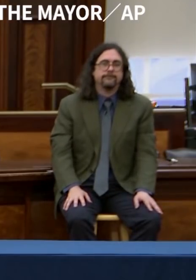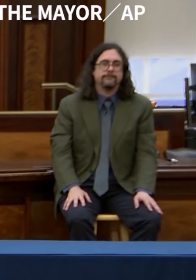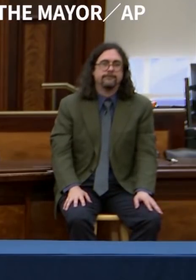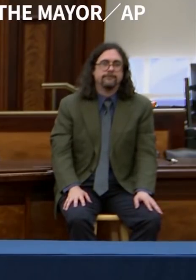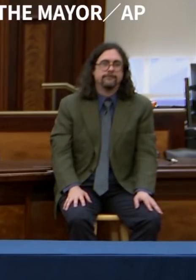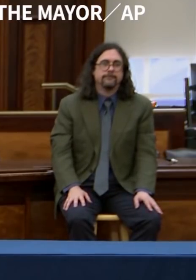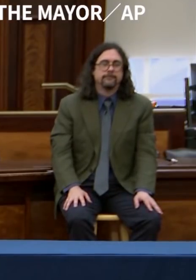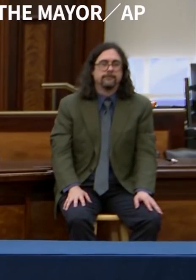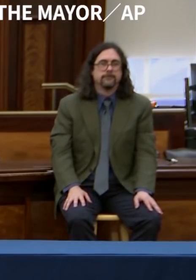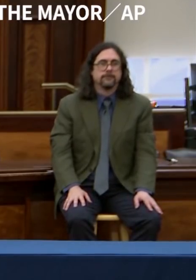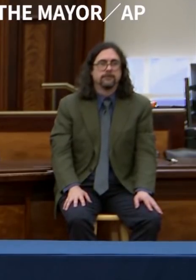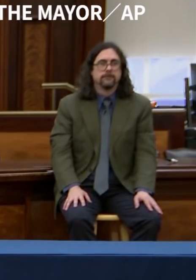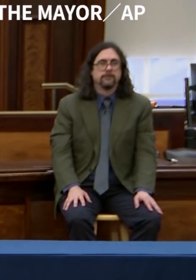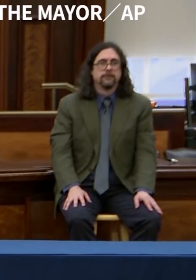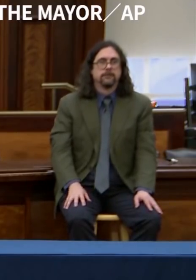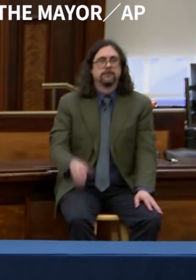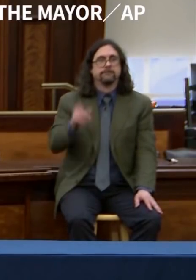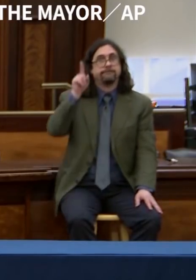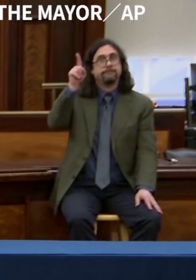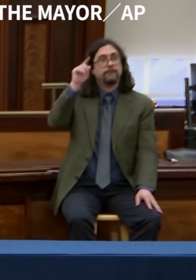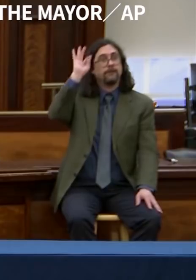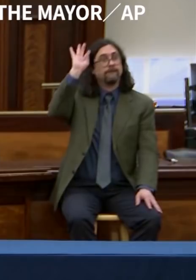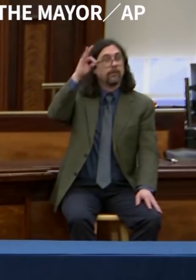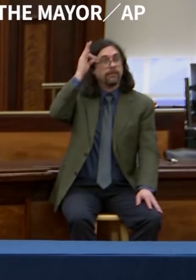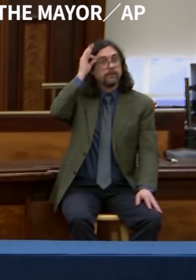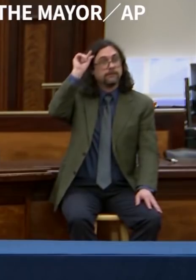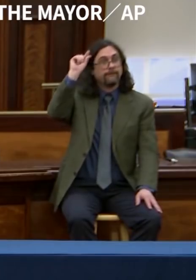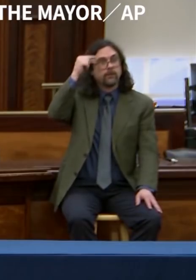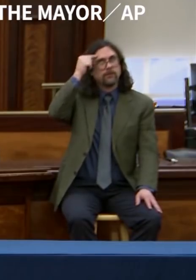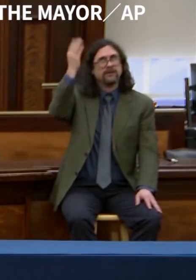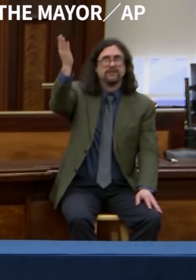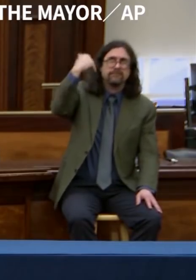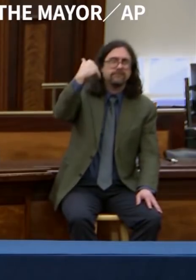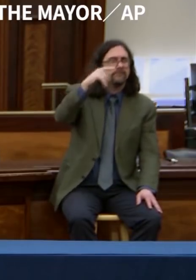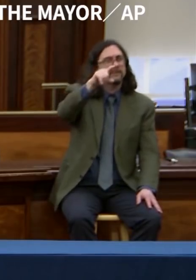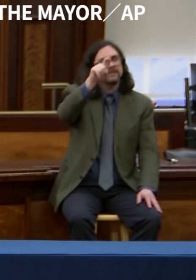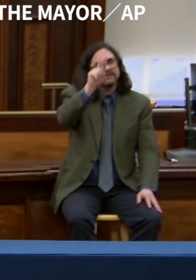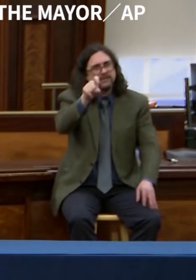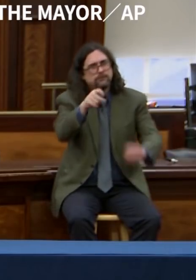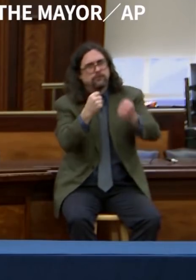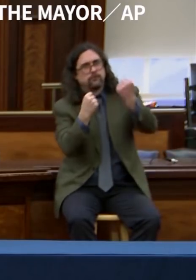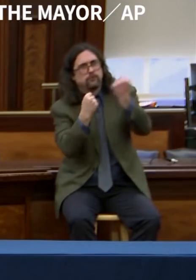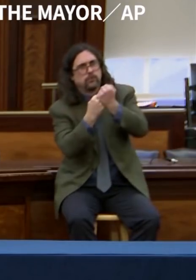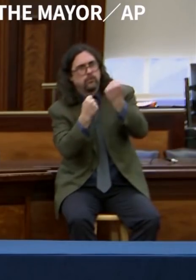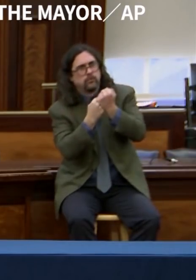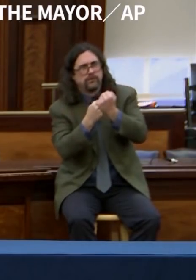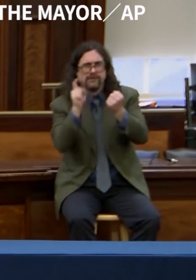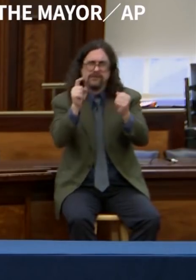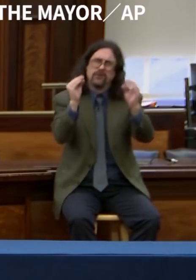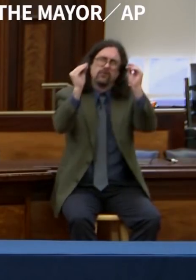Everything I've talked about so far keeps coming back to the federal government. There's more the federal government can do to help us expand